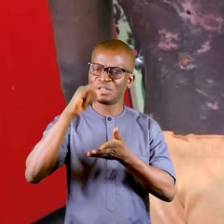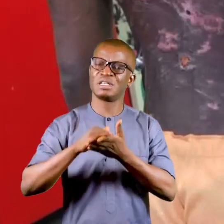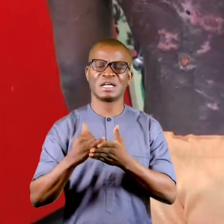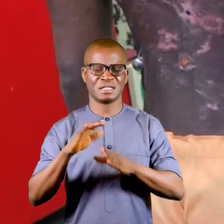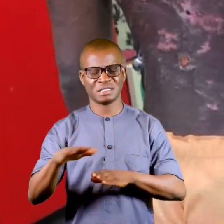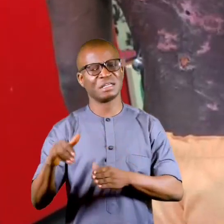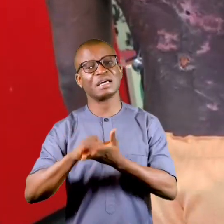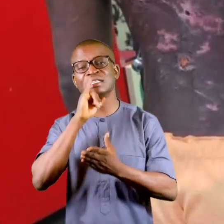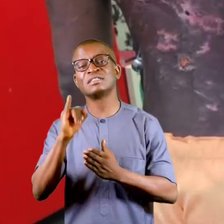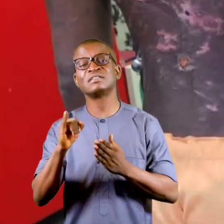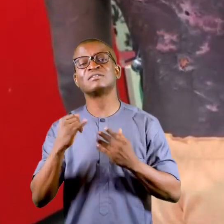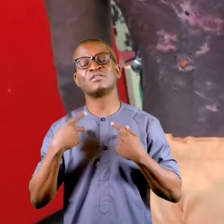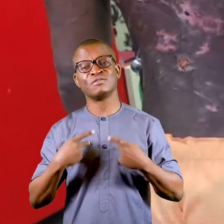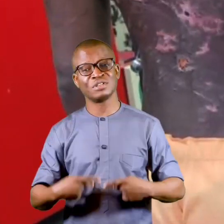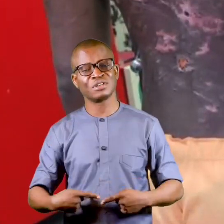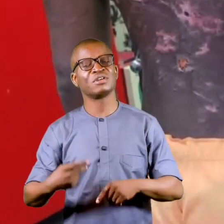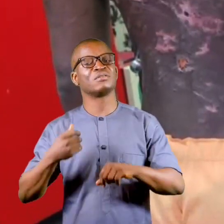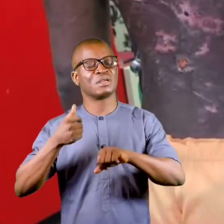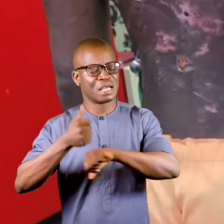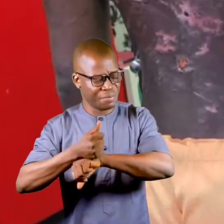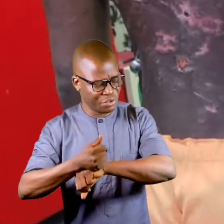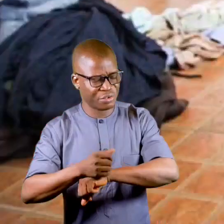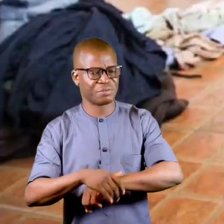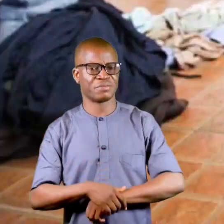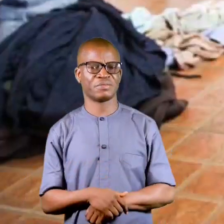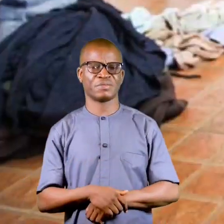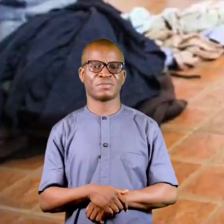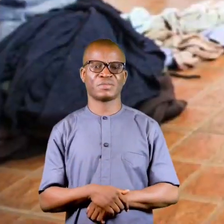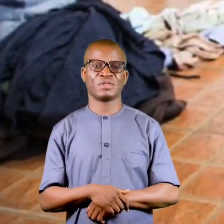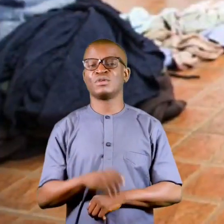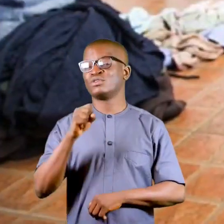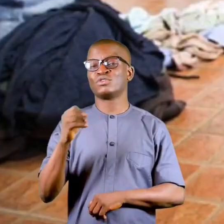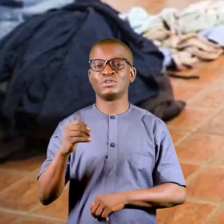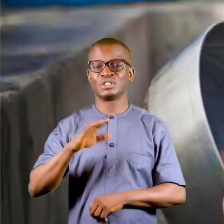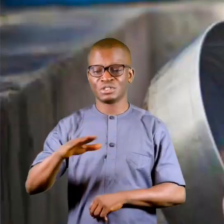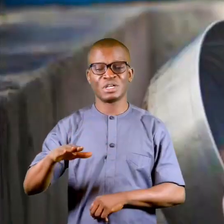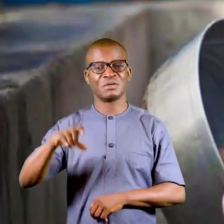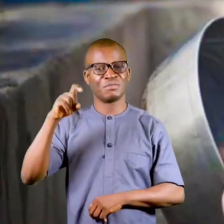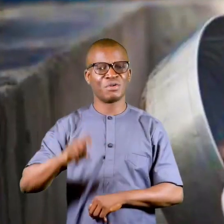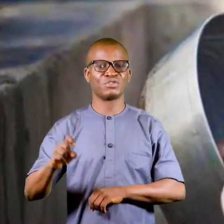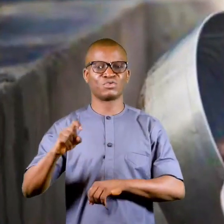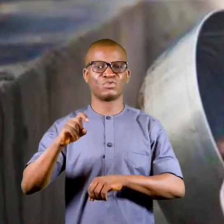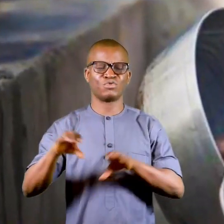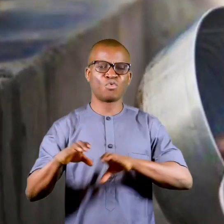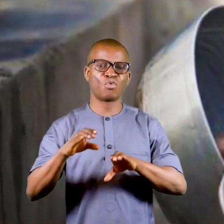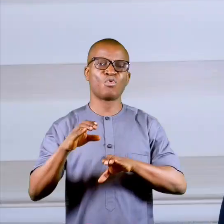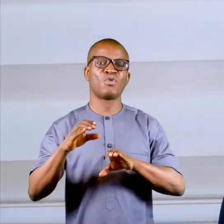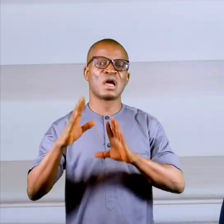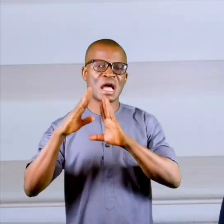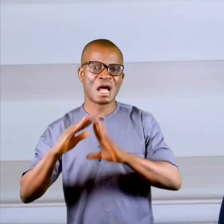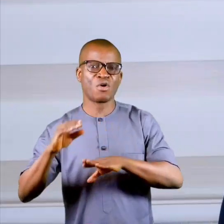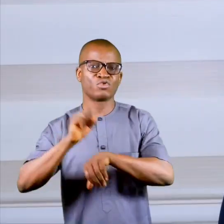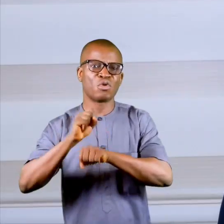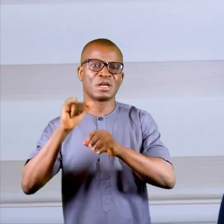to child physical abuse. And so children should do work that is commensurate to their age.